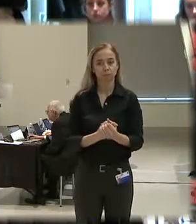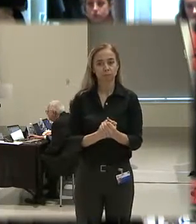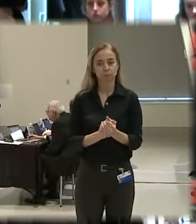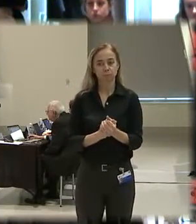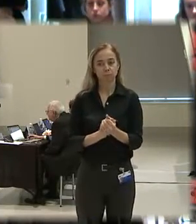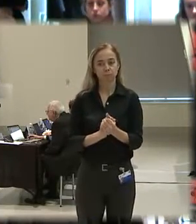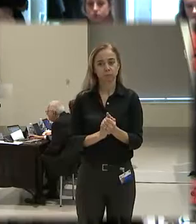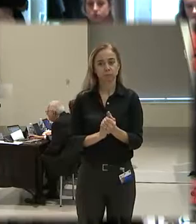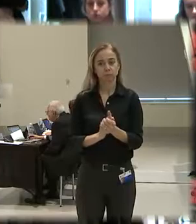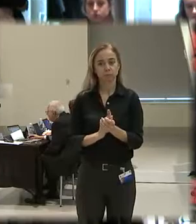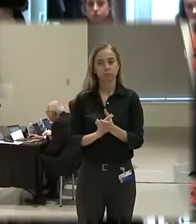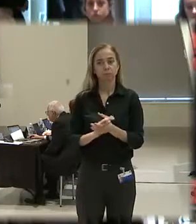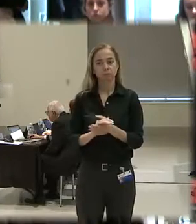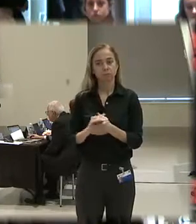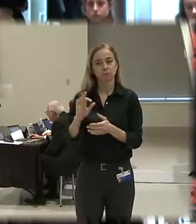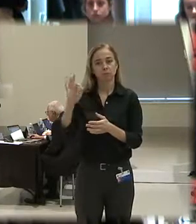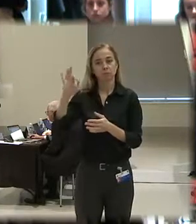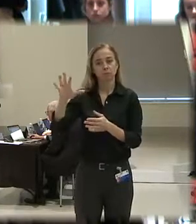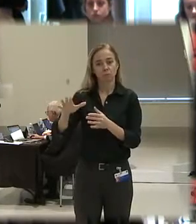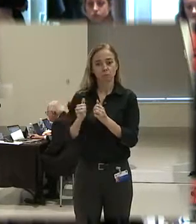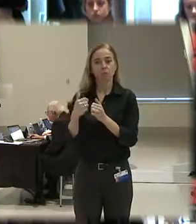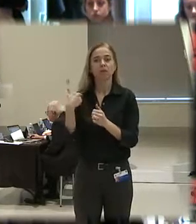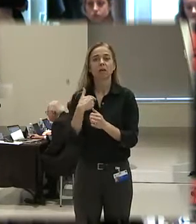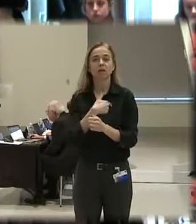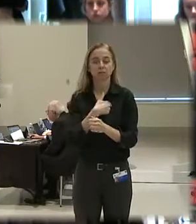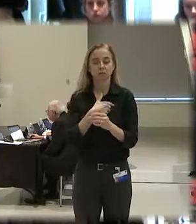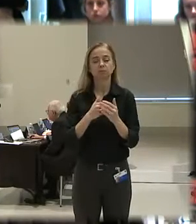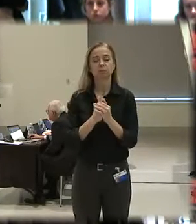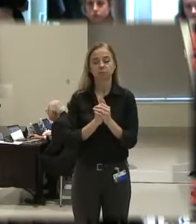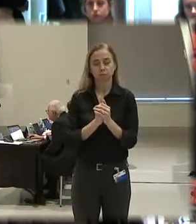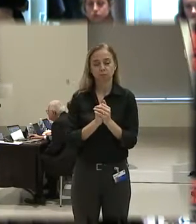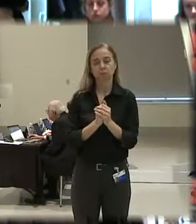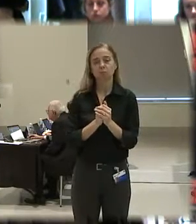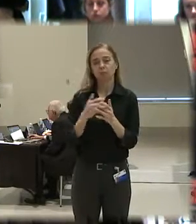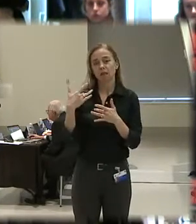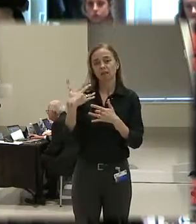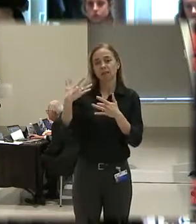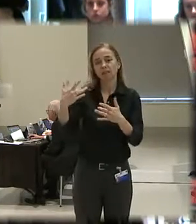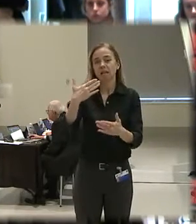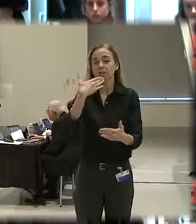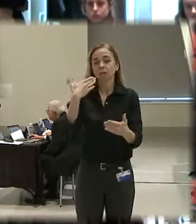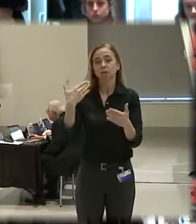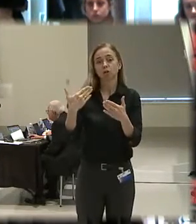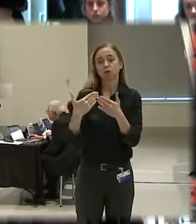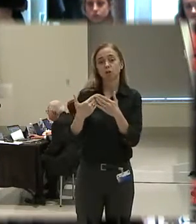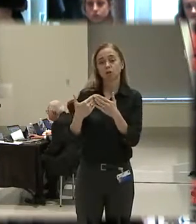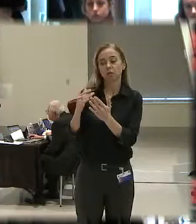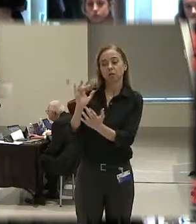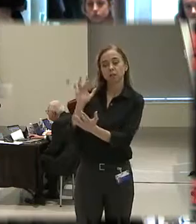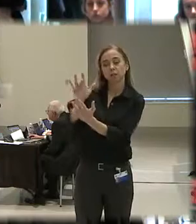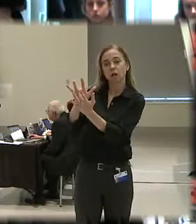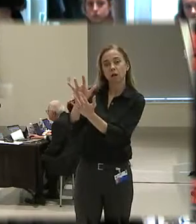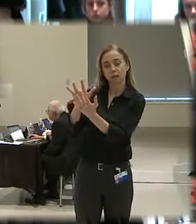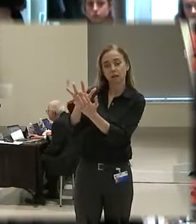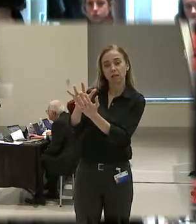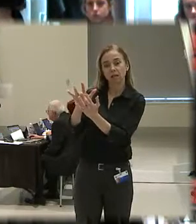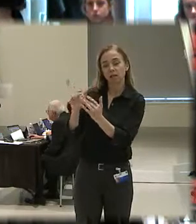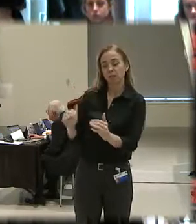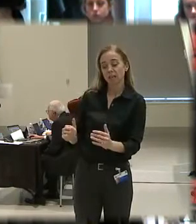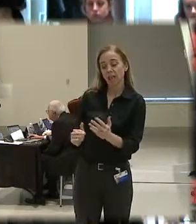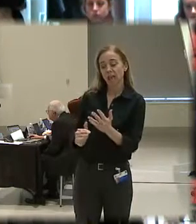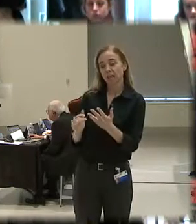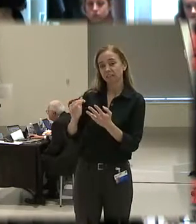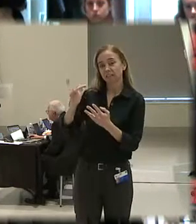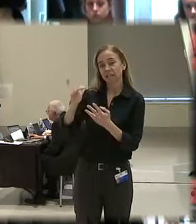regardless of your belief level or your non-belief level. They tend to be good point of contacts in terms of de-escalating